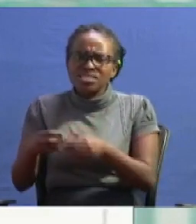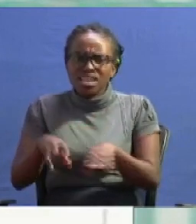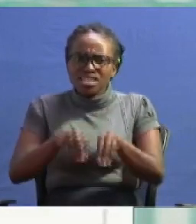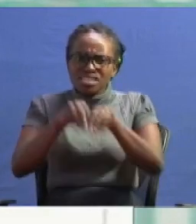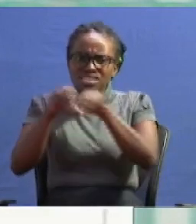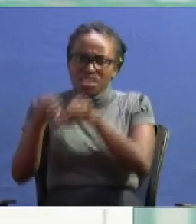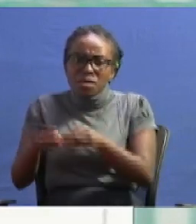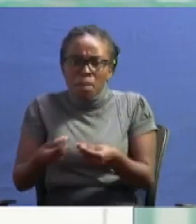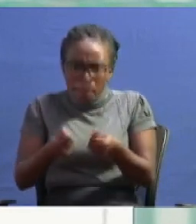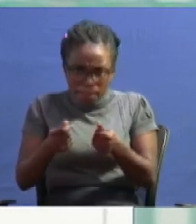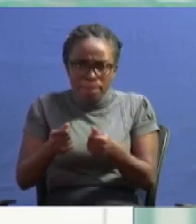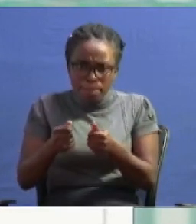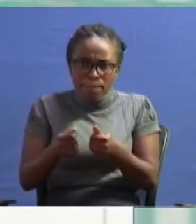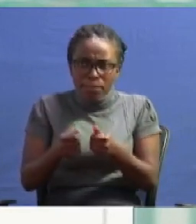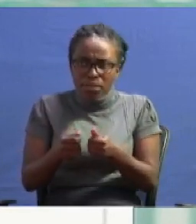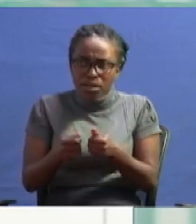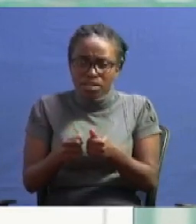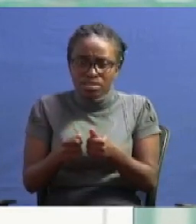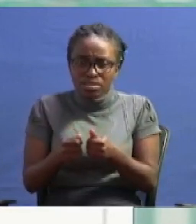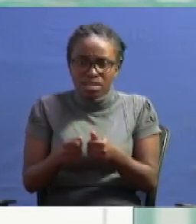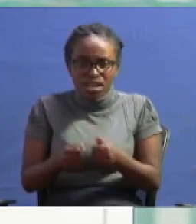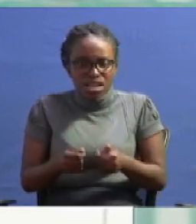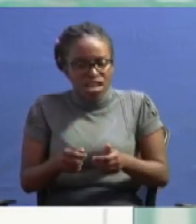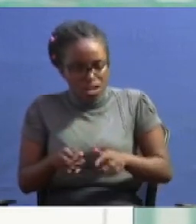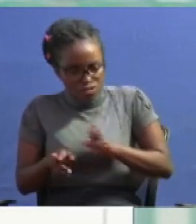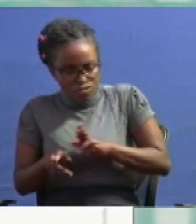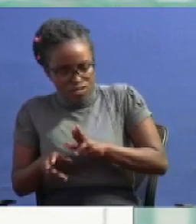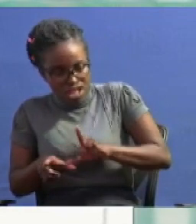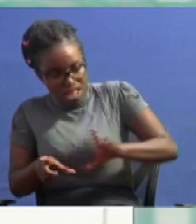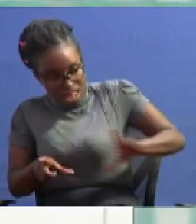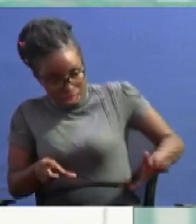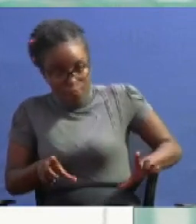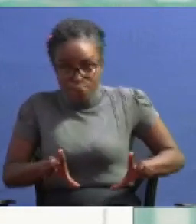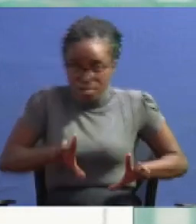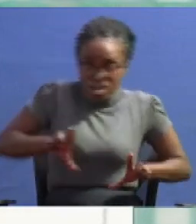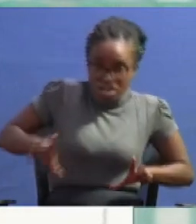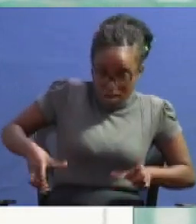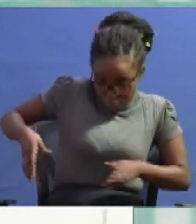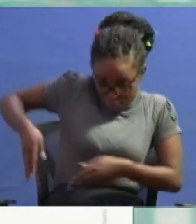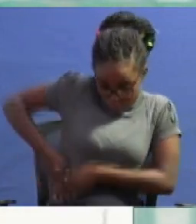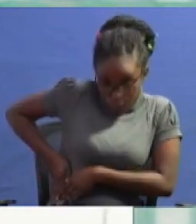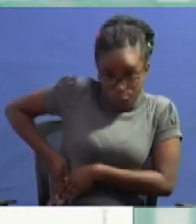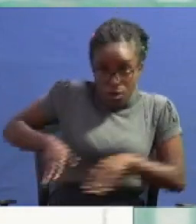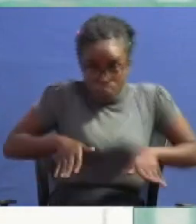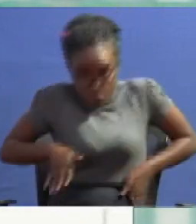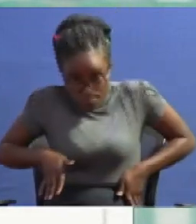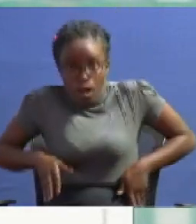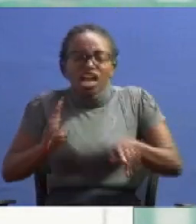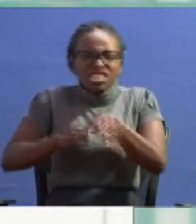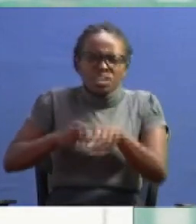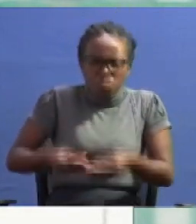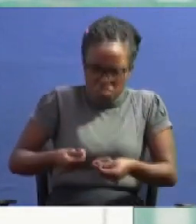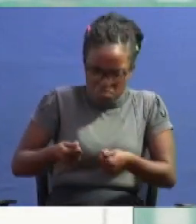that's like taking money from your left pocket into the government to the right pocket. You're simply now rotating money around the